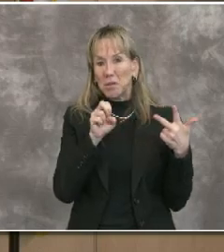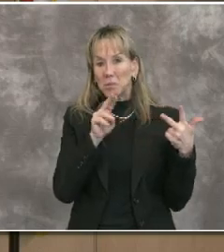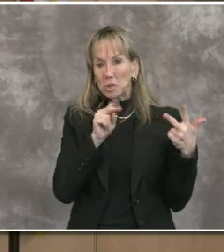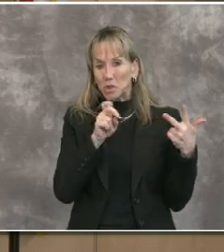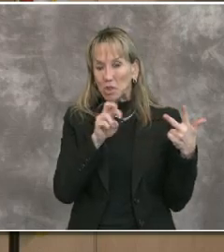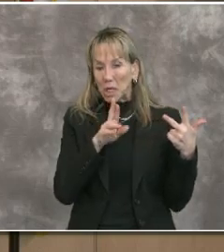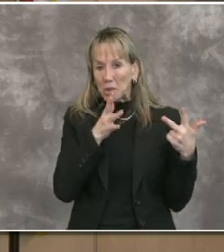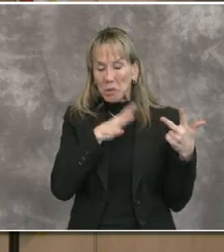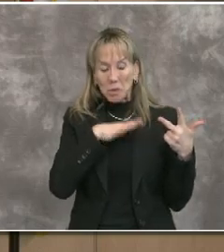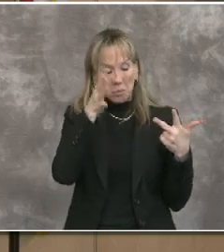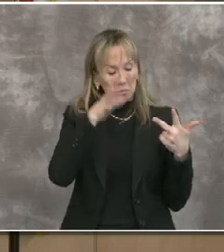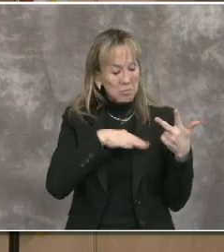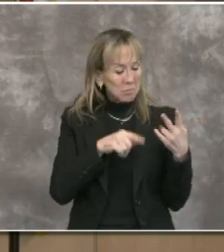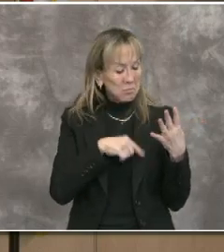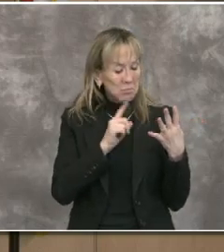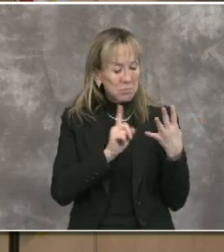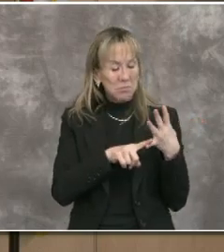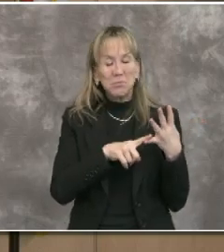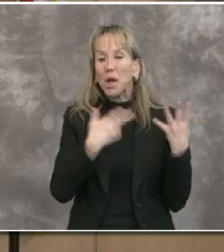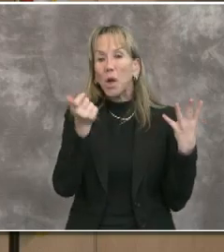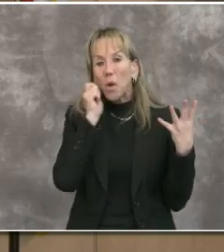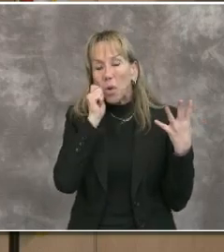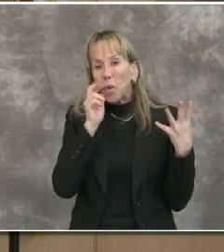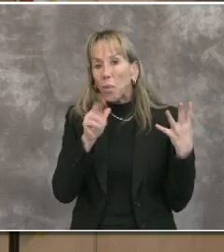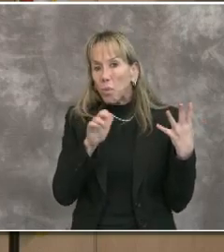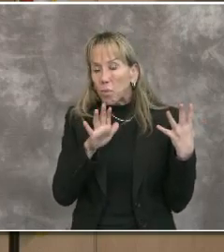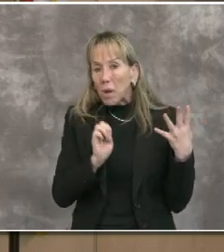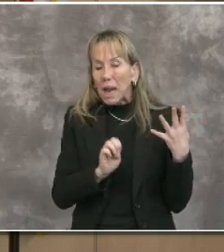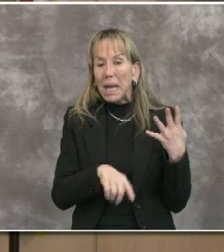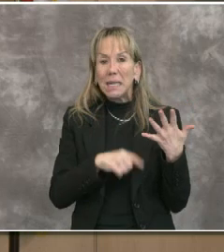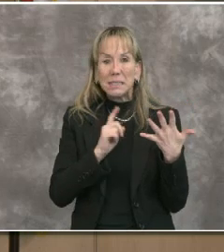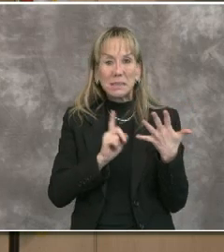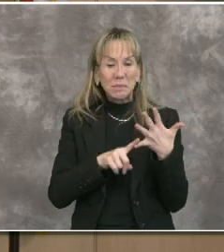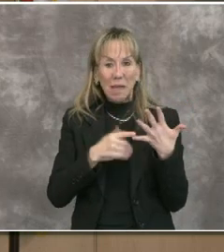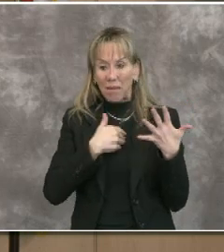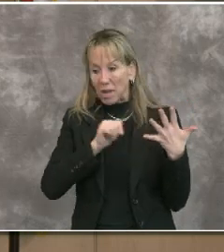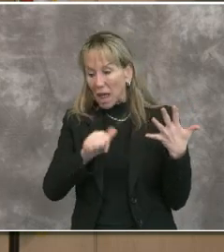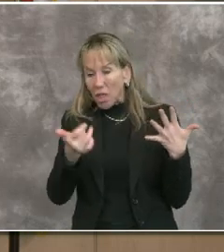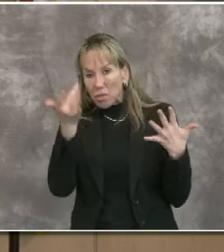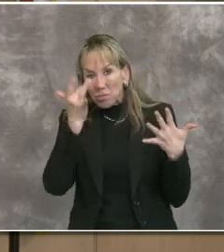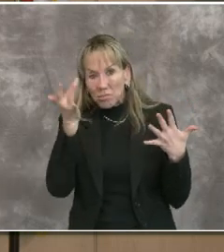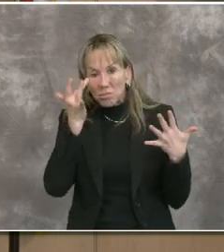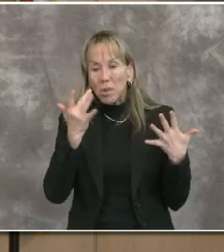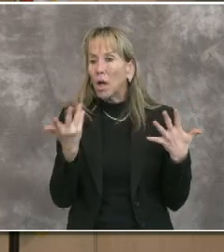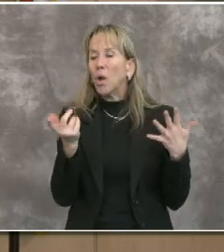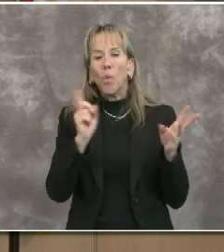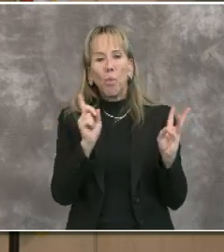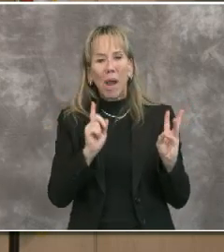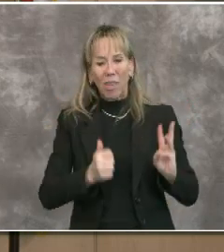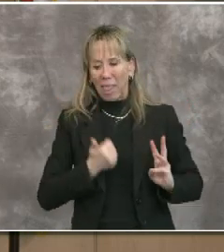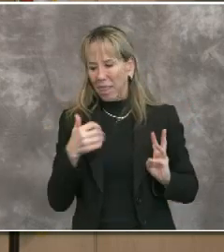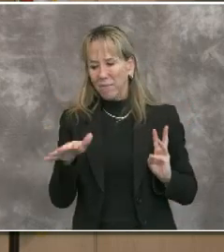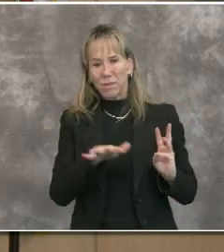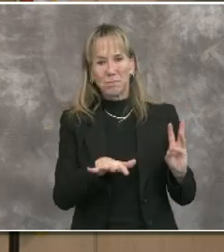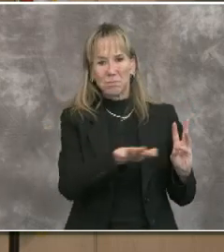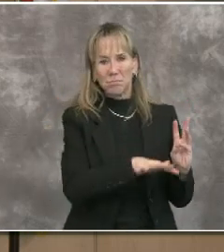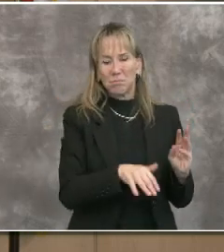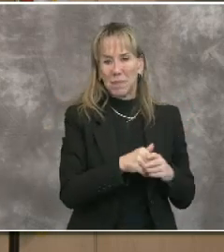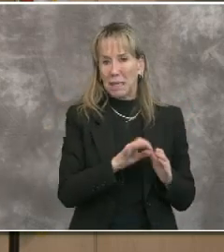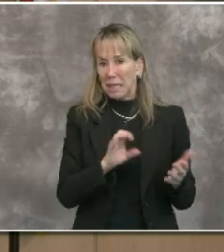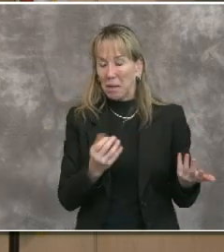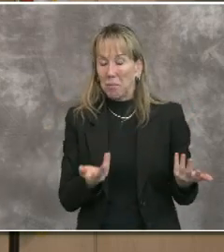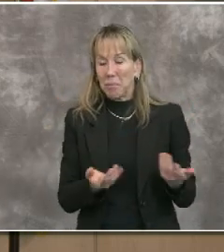ethnicity, status of underlying medical conditions in general region of the county that the individual lived in. We